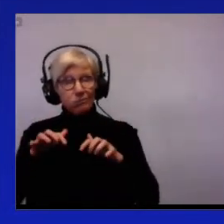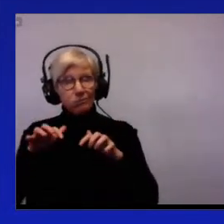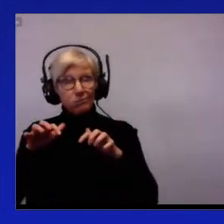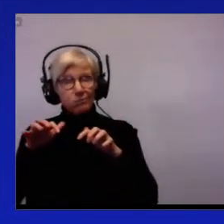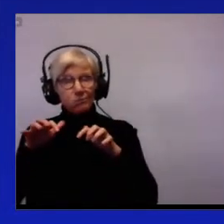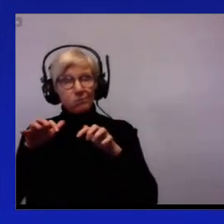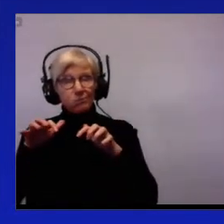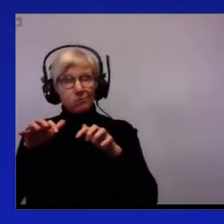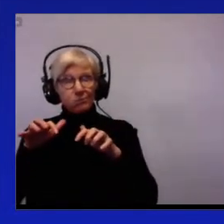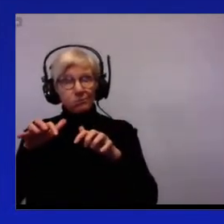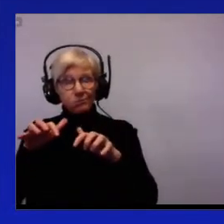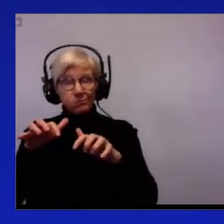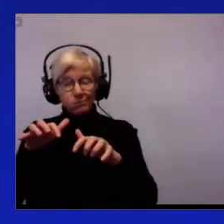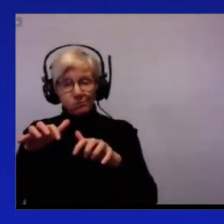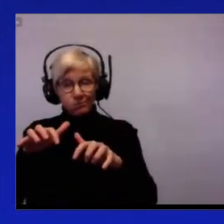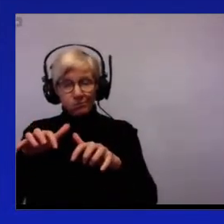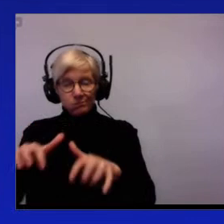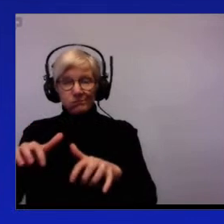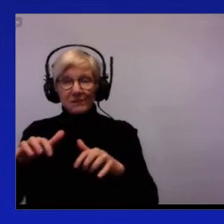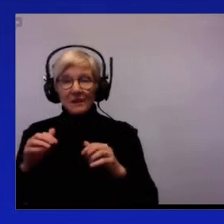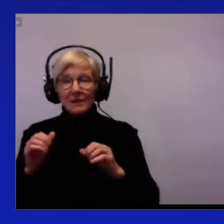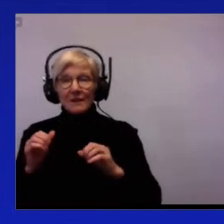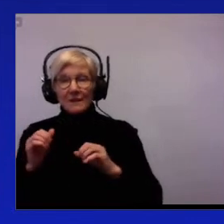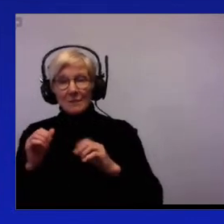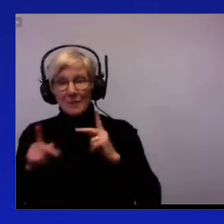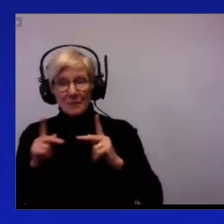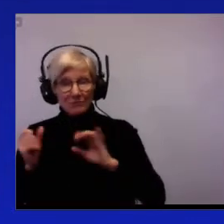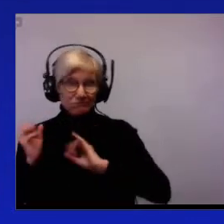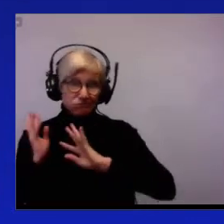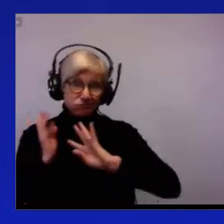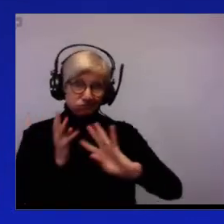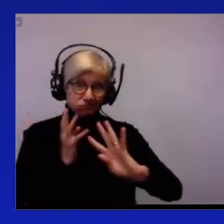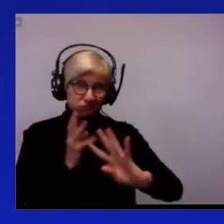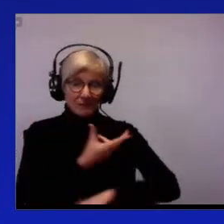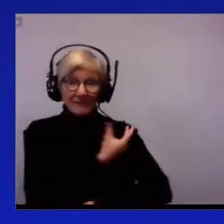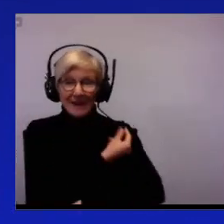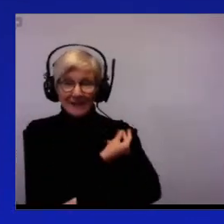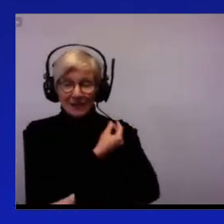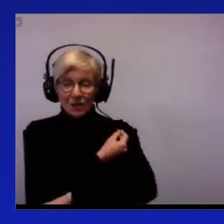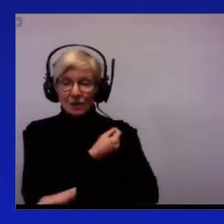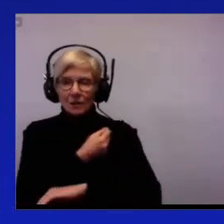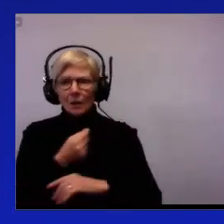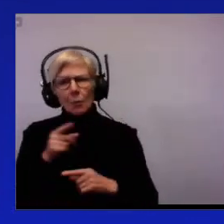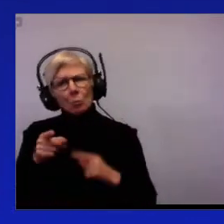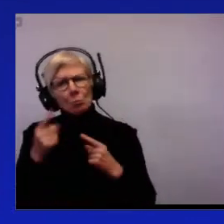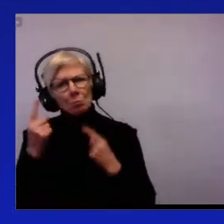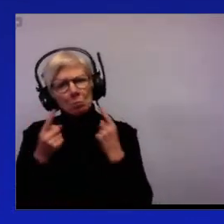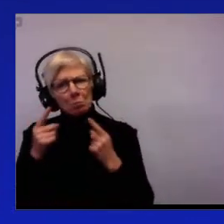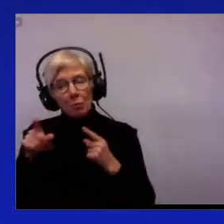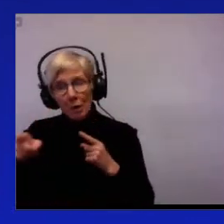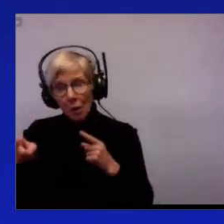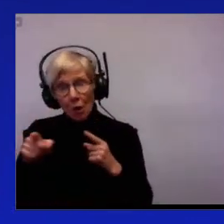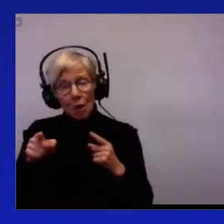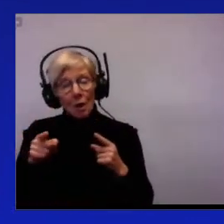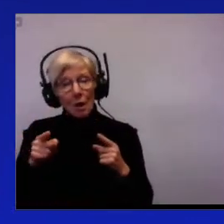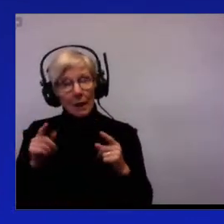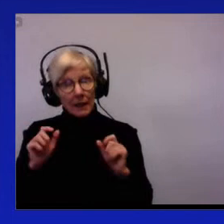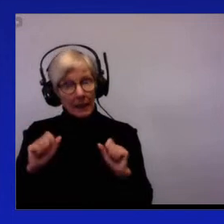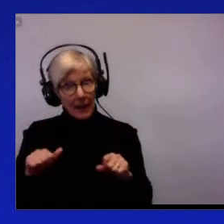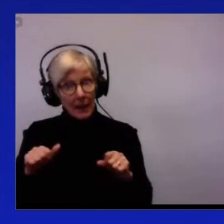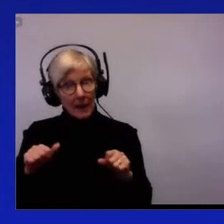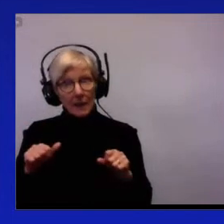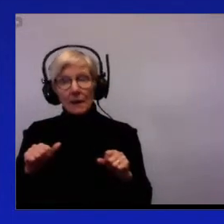be visiting these vaccination sites, I'm wondering if it's been explored if we can make information